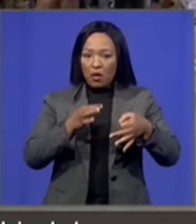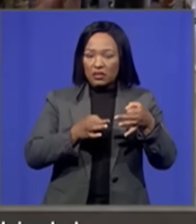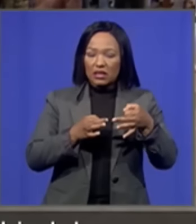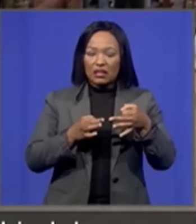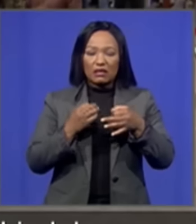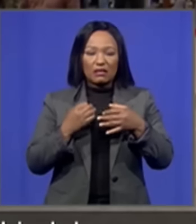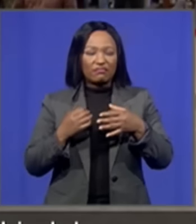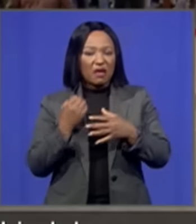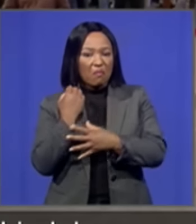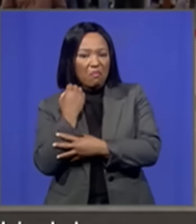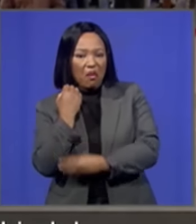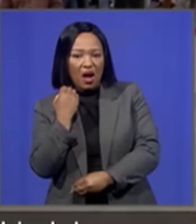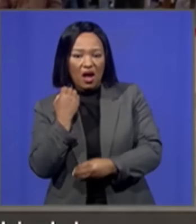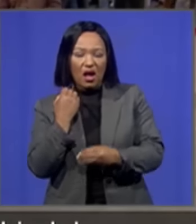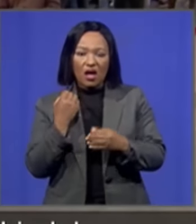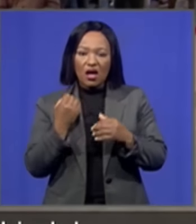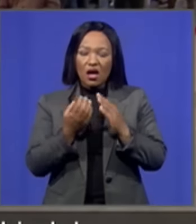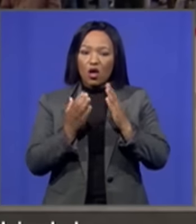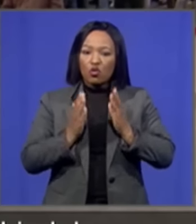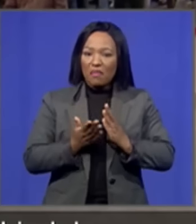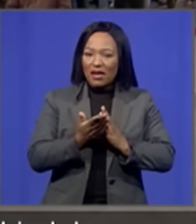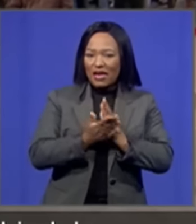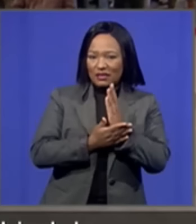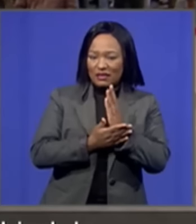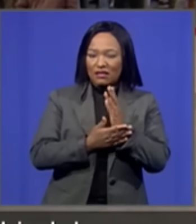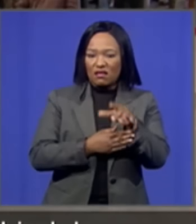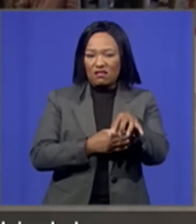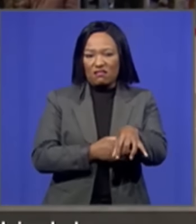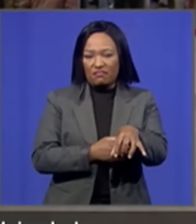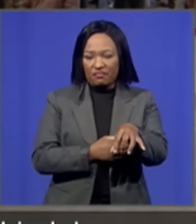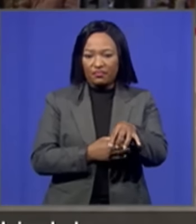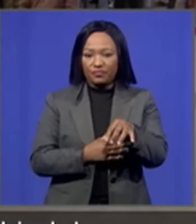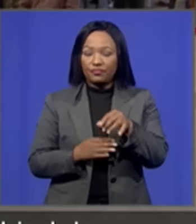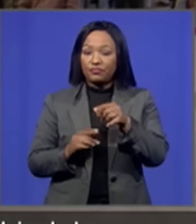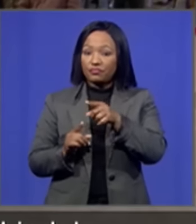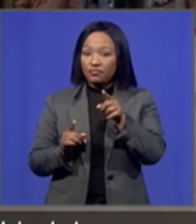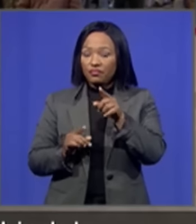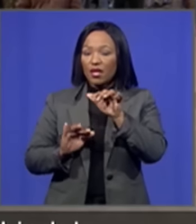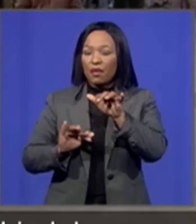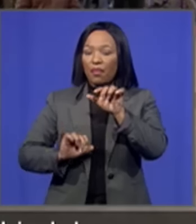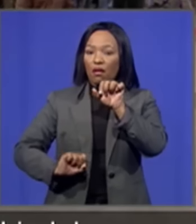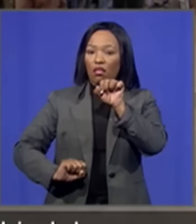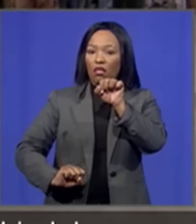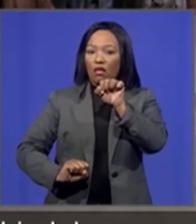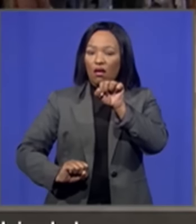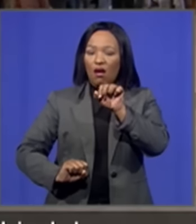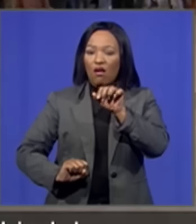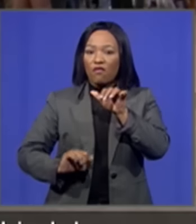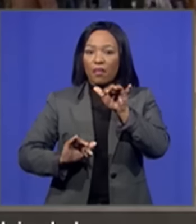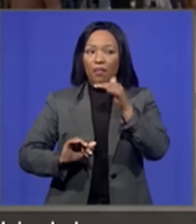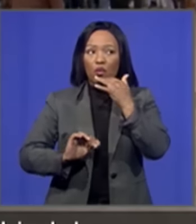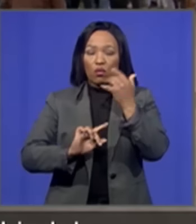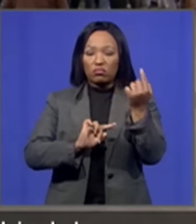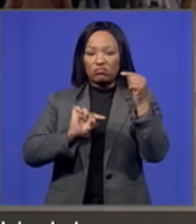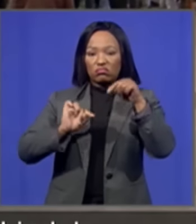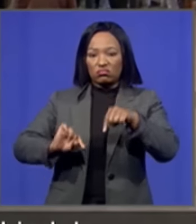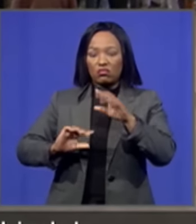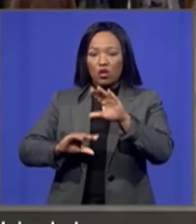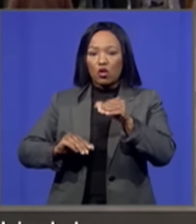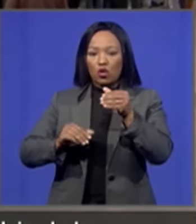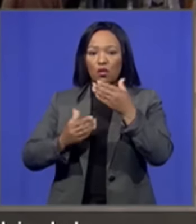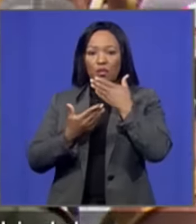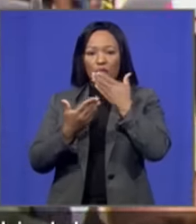bohuma ga mmogo le ditshwanelo tsa botho ditshupetso tse di kgatlhanong le bofudugedi bo bo se mo molaong mo go ikuelwang